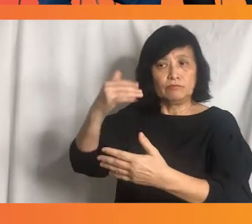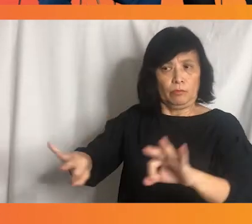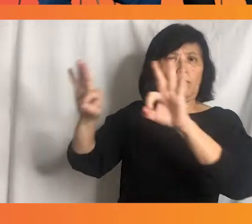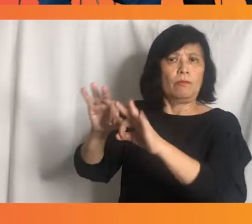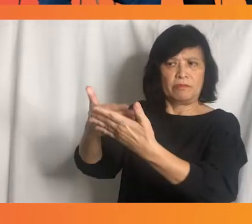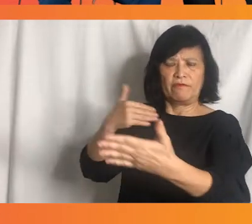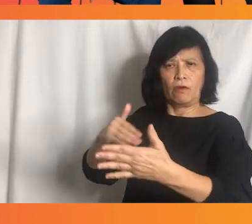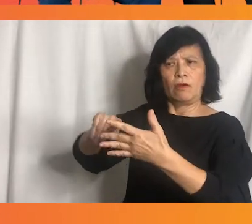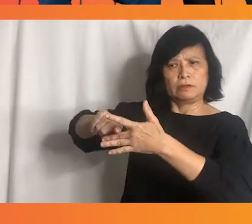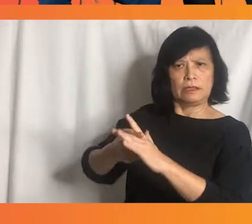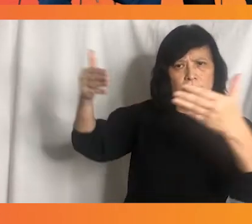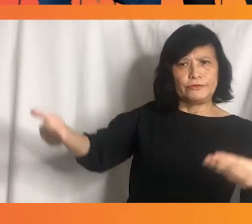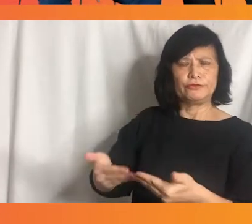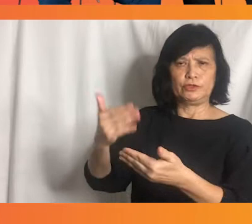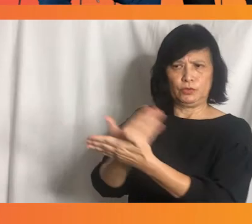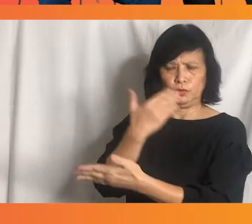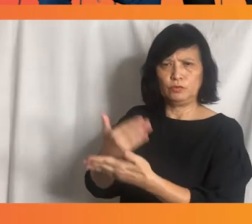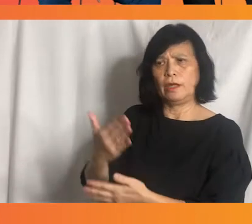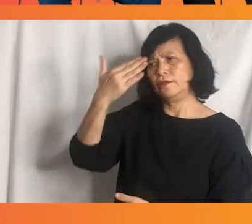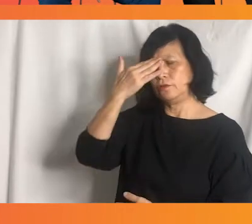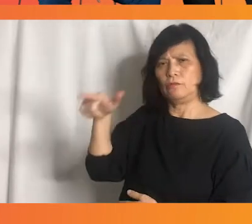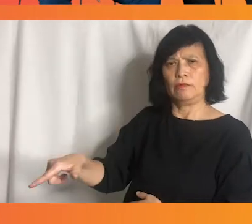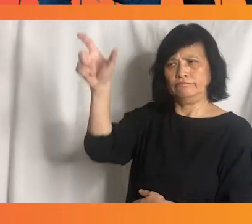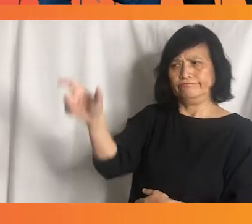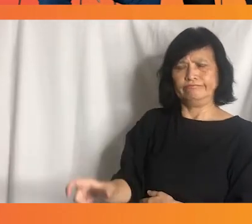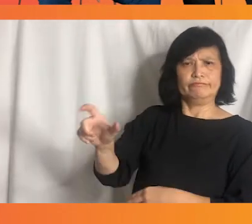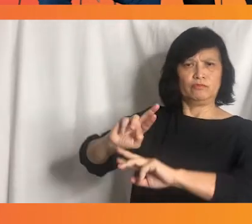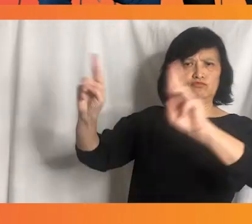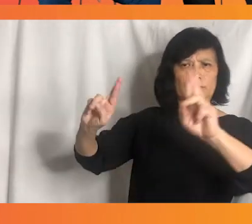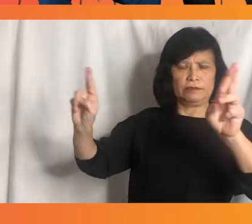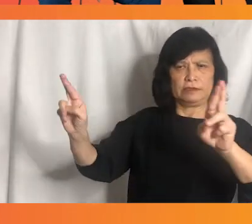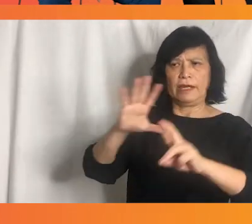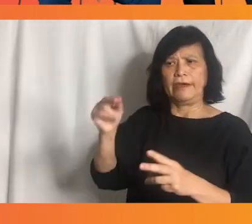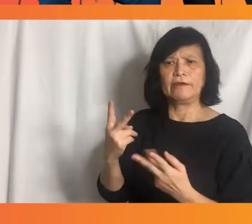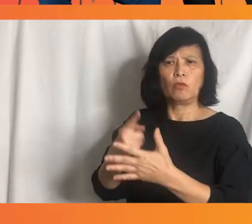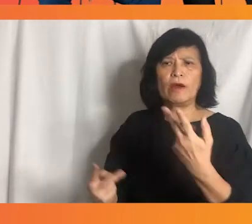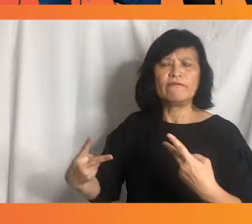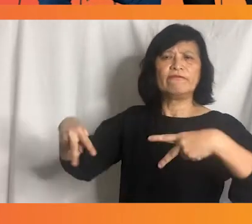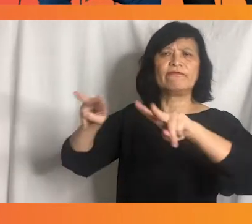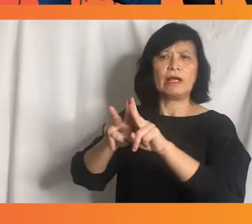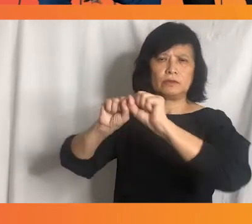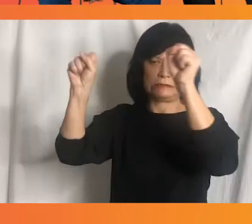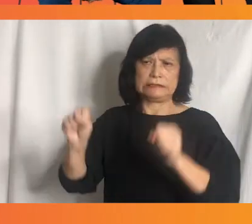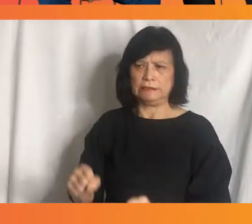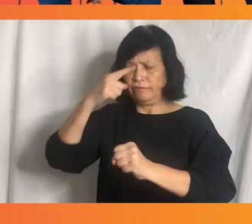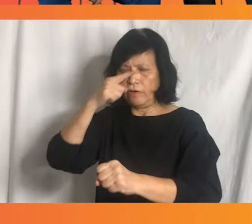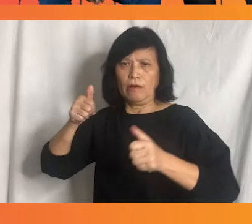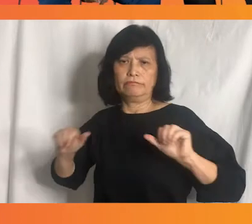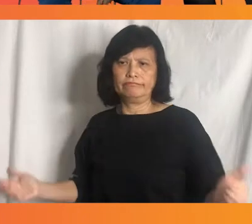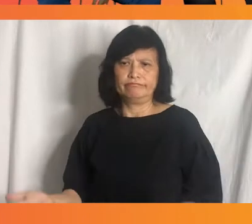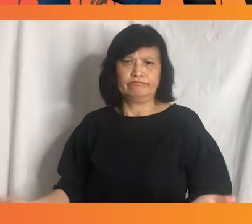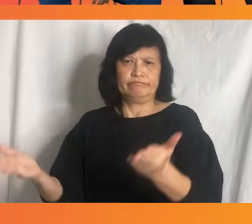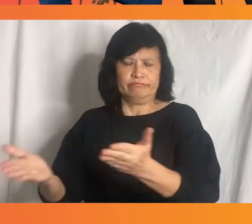new. Also, having an understanding of the client's readiness for change and the value system that drives them will allow you to have a more targeted